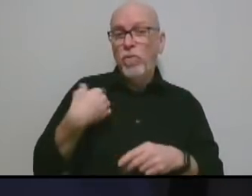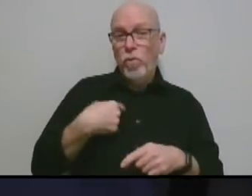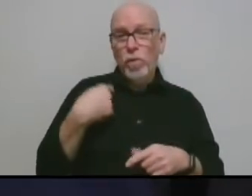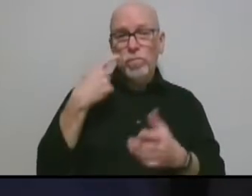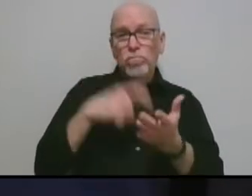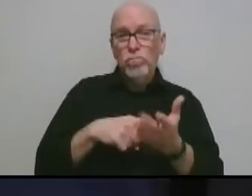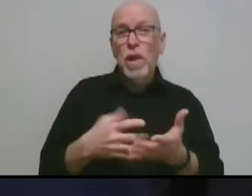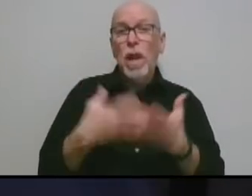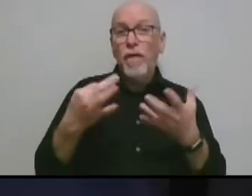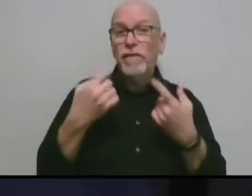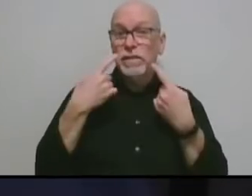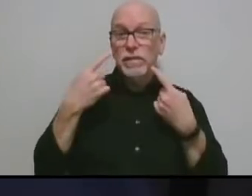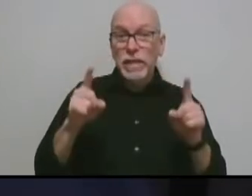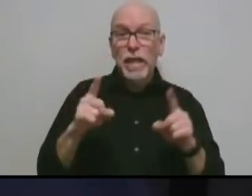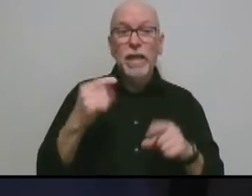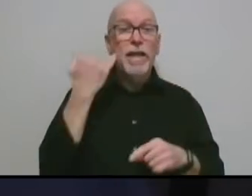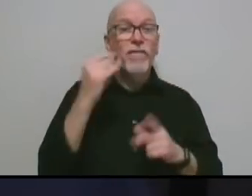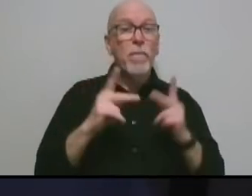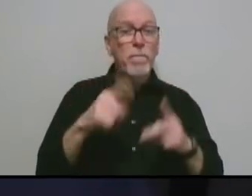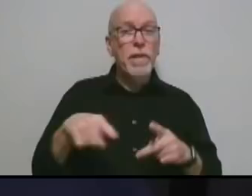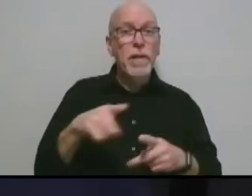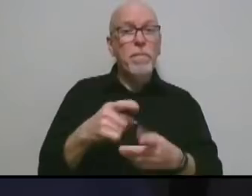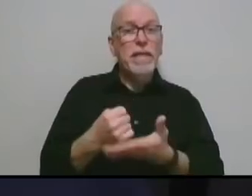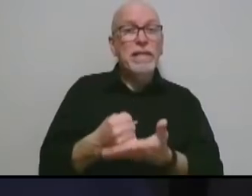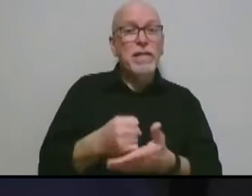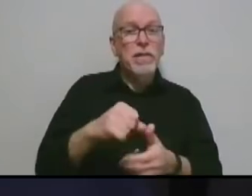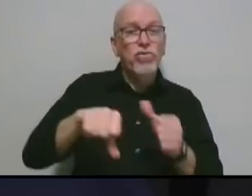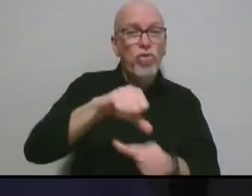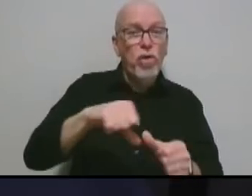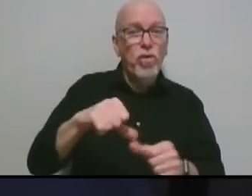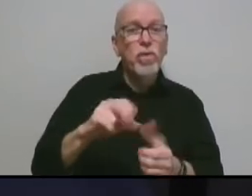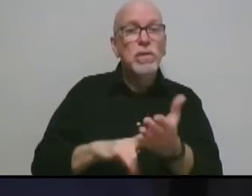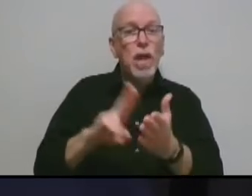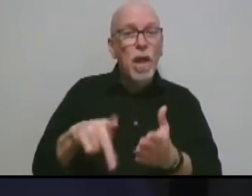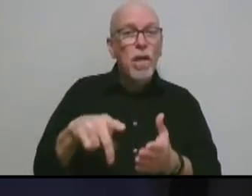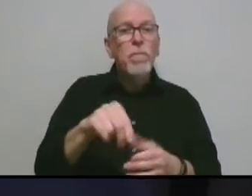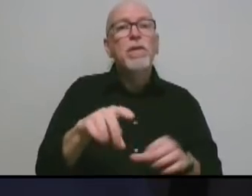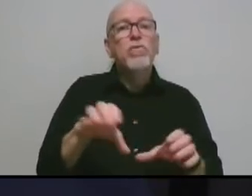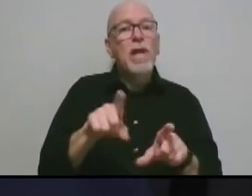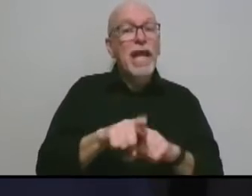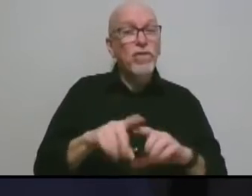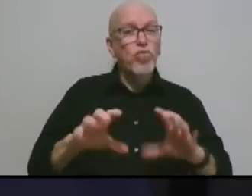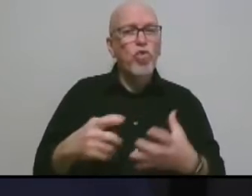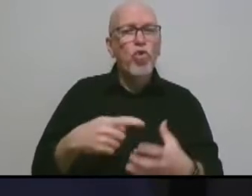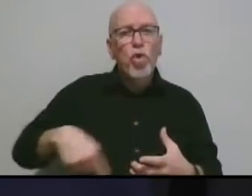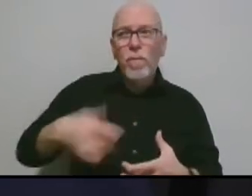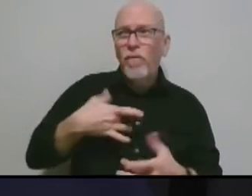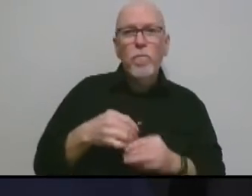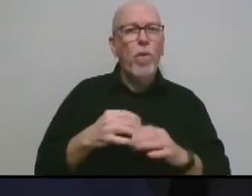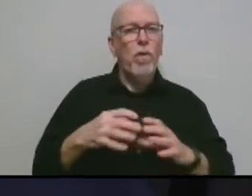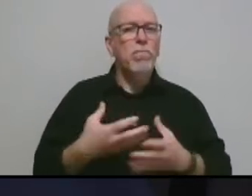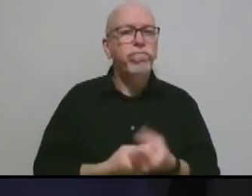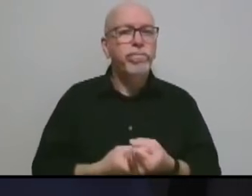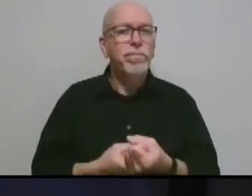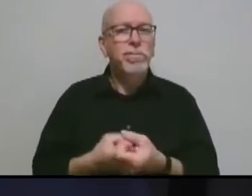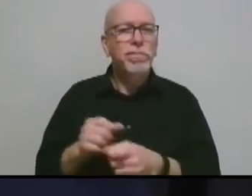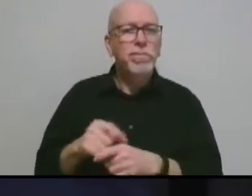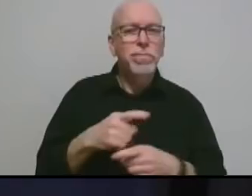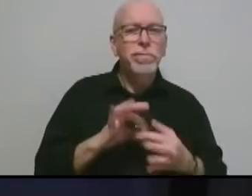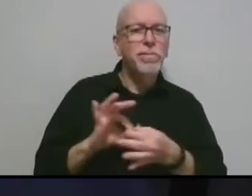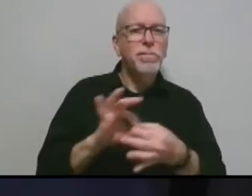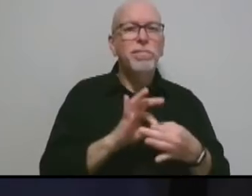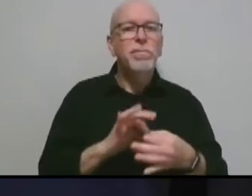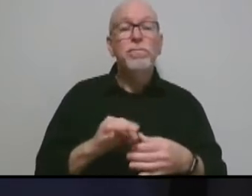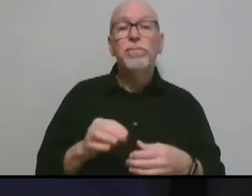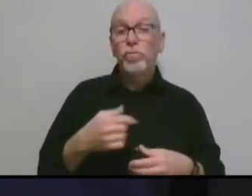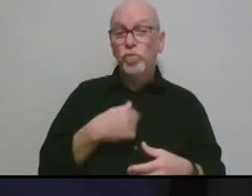of success is when people assist others in signing up, and they do it as a group or as a team. Additionally, as I mentioned, we're going to